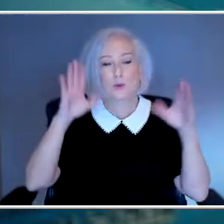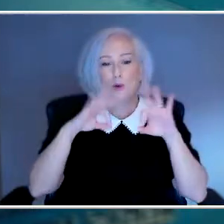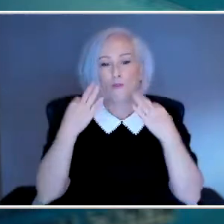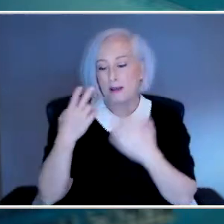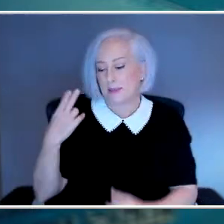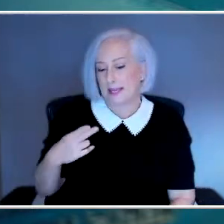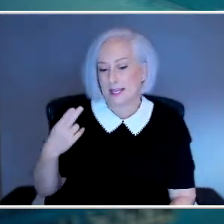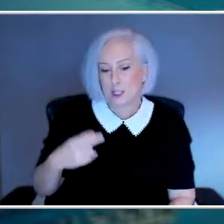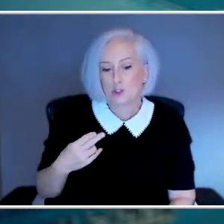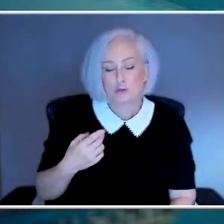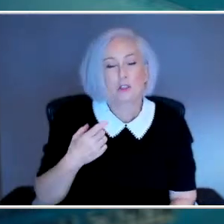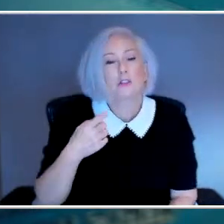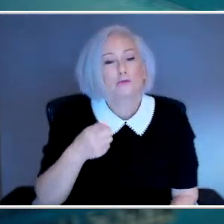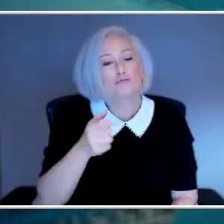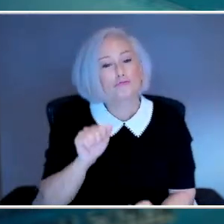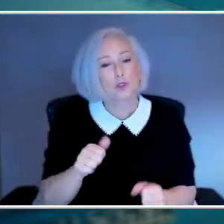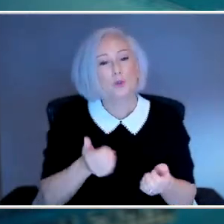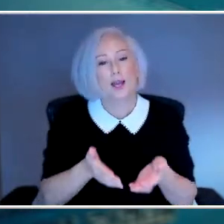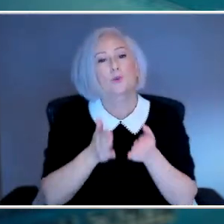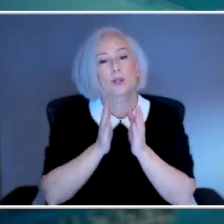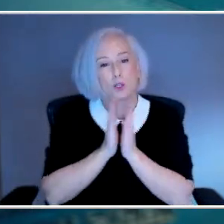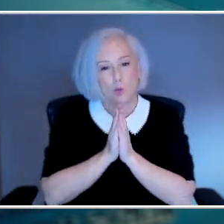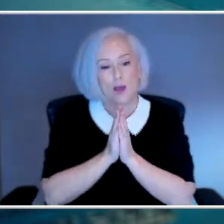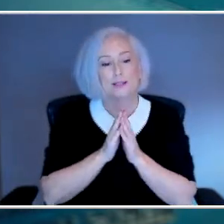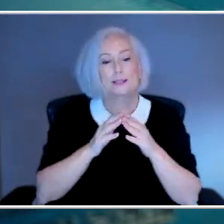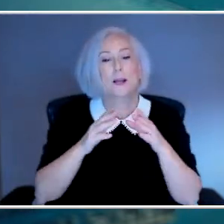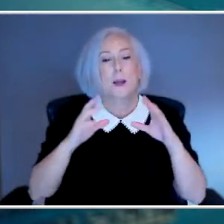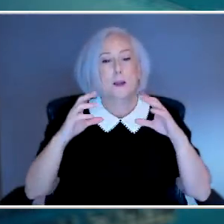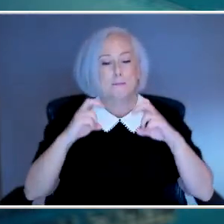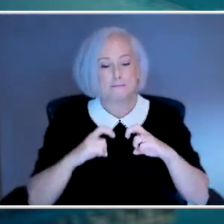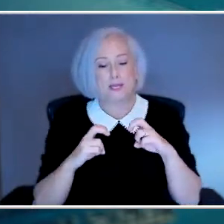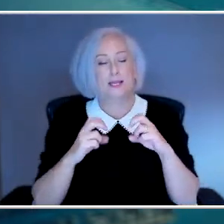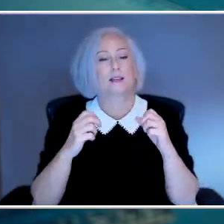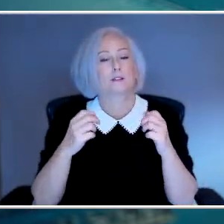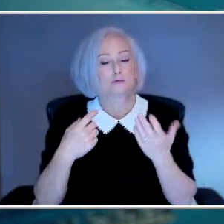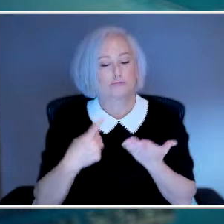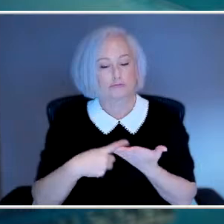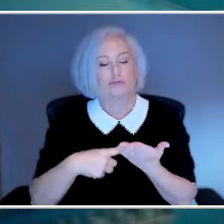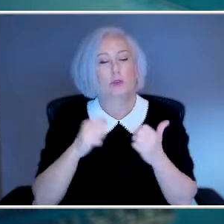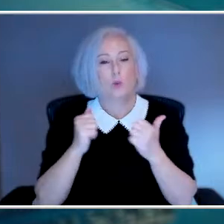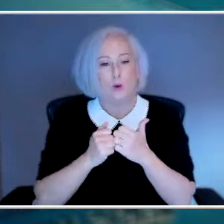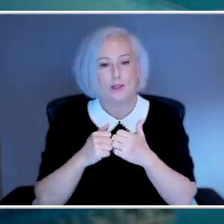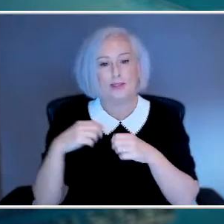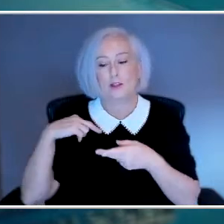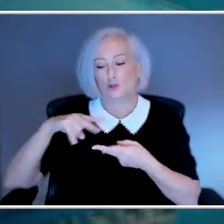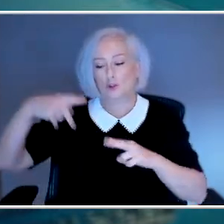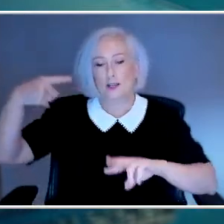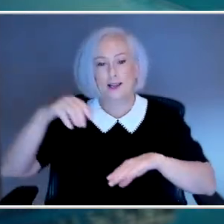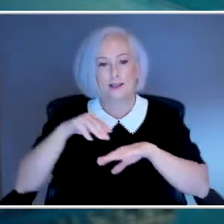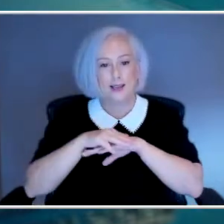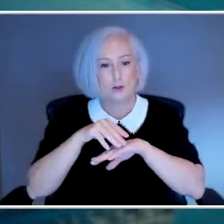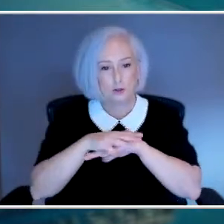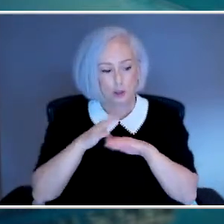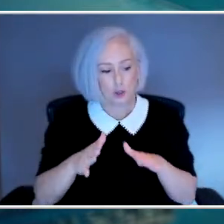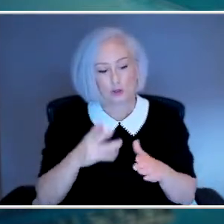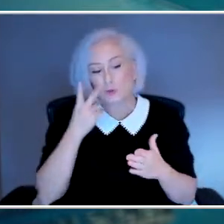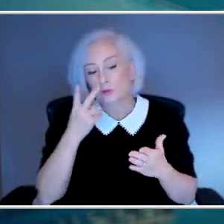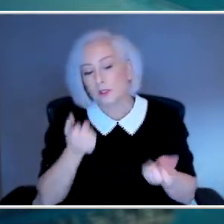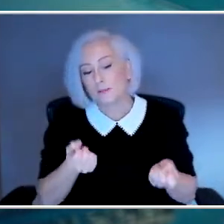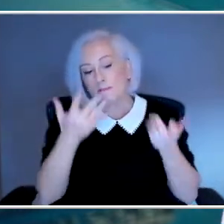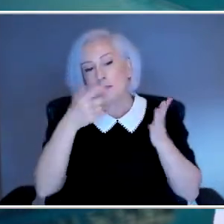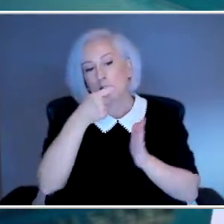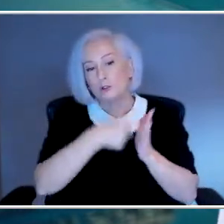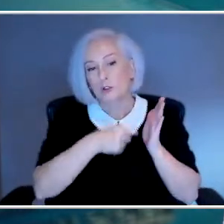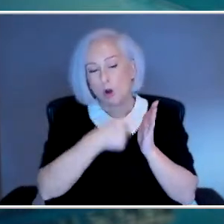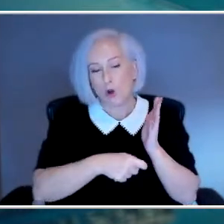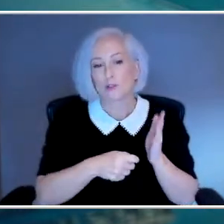absolutely request a meeting with the genetic counselors, and they'll be able to advise about what cost that testing would be. In the